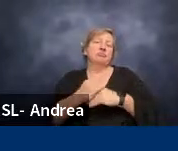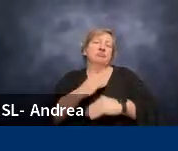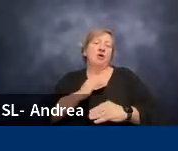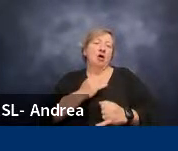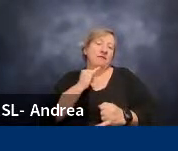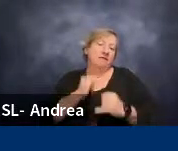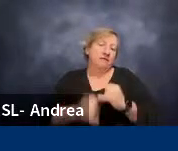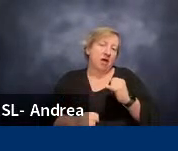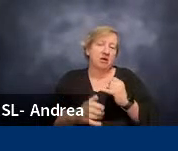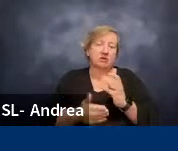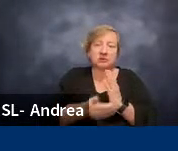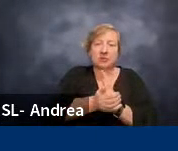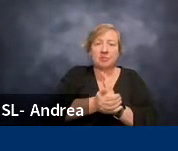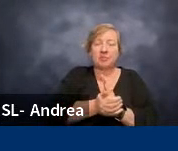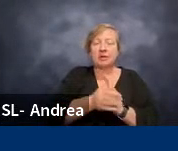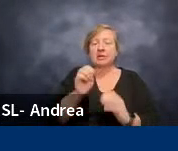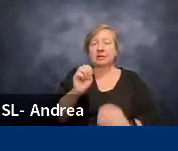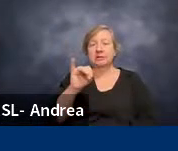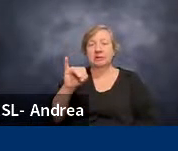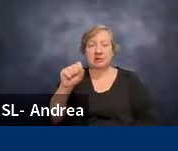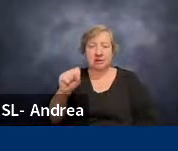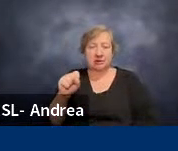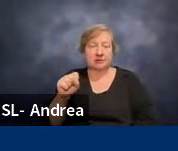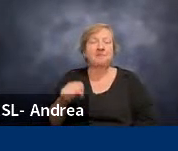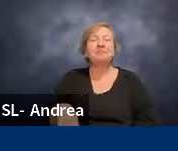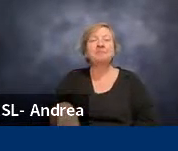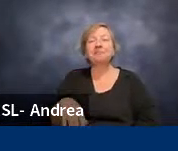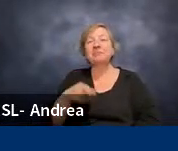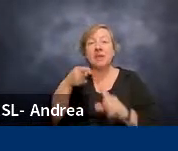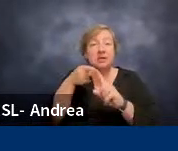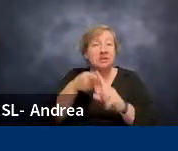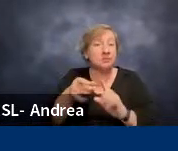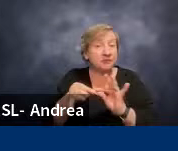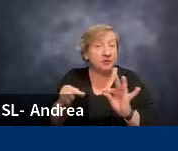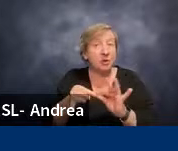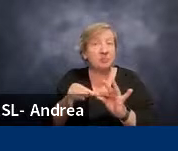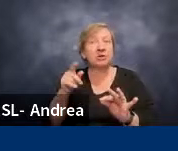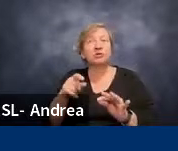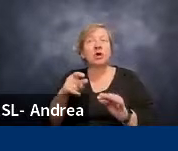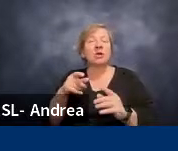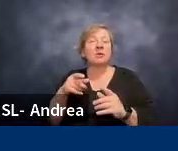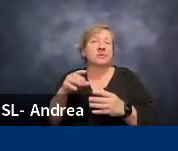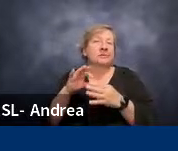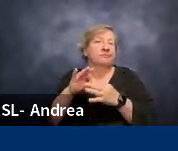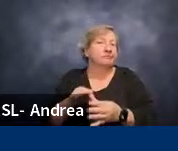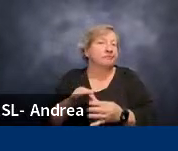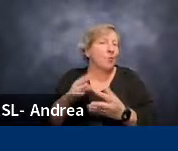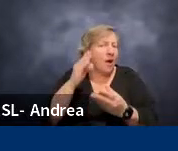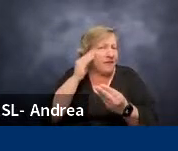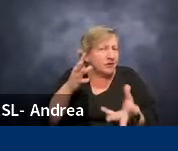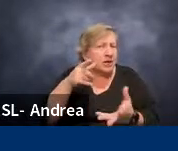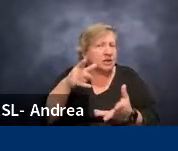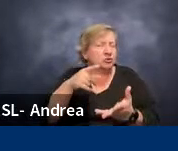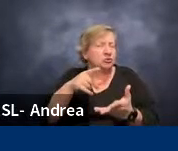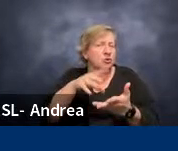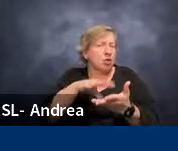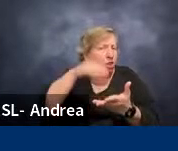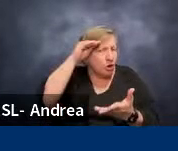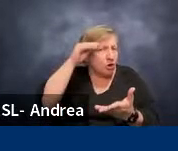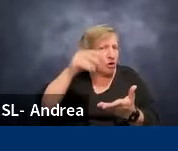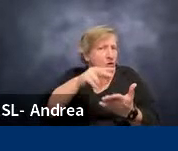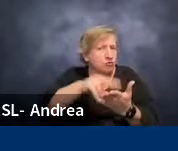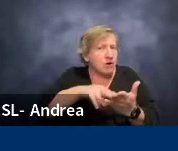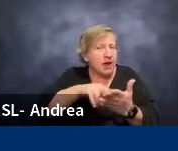supplemental EIS. Specific comments should pertain to the information that you learned or read within the draft